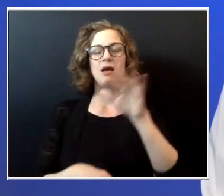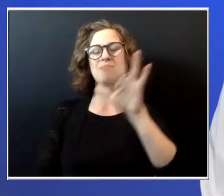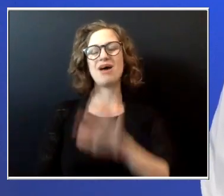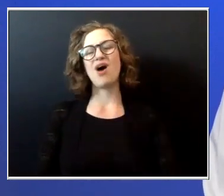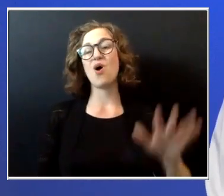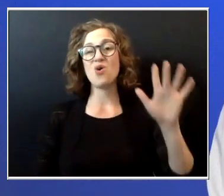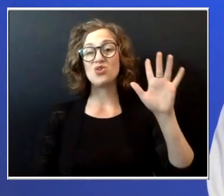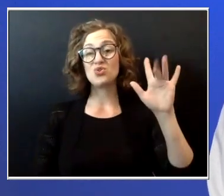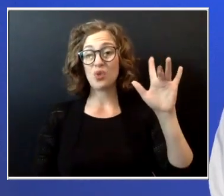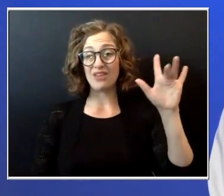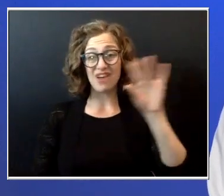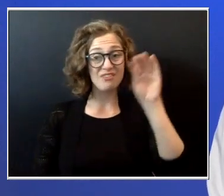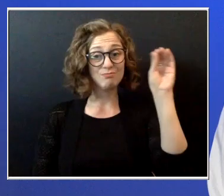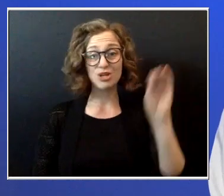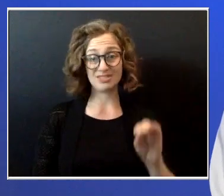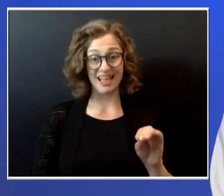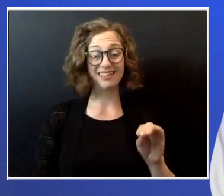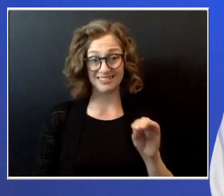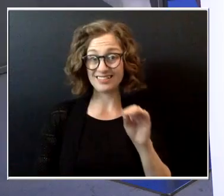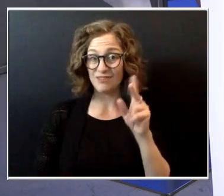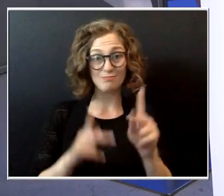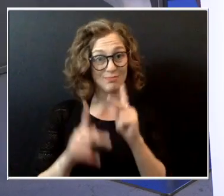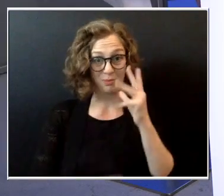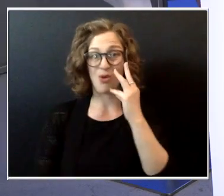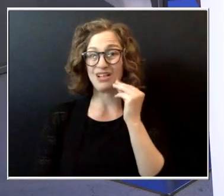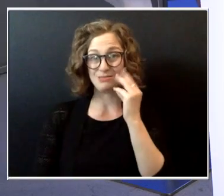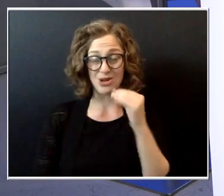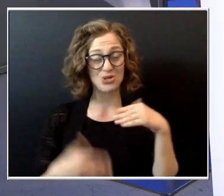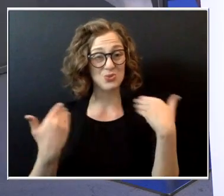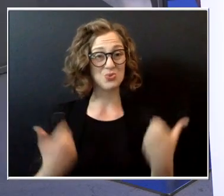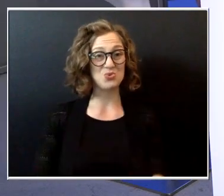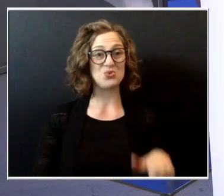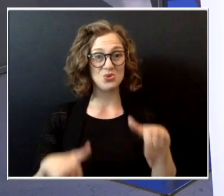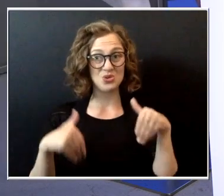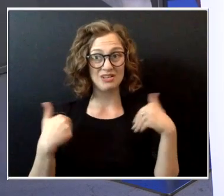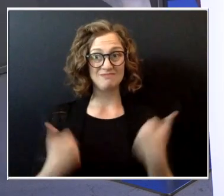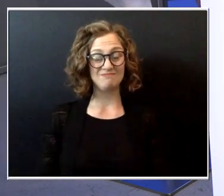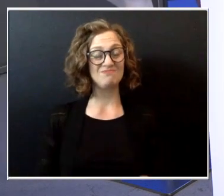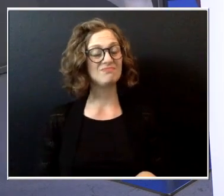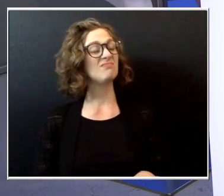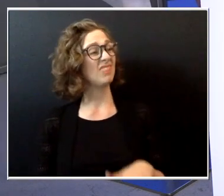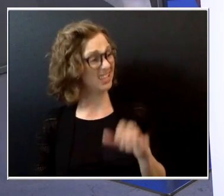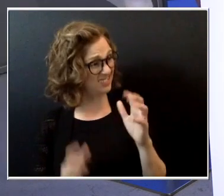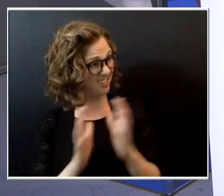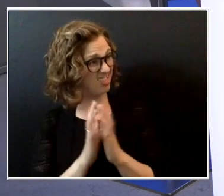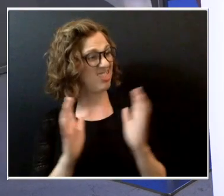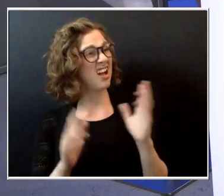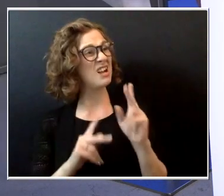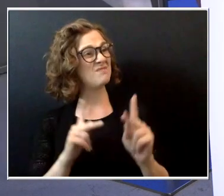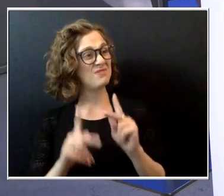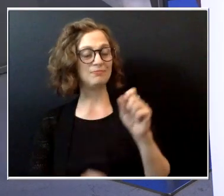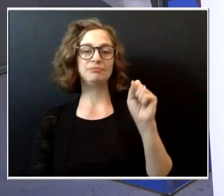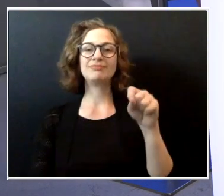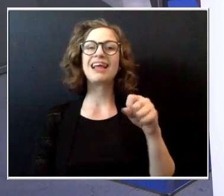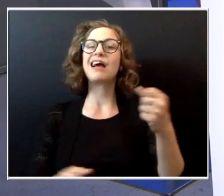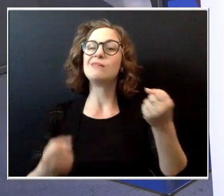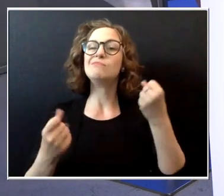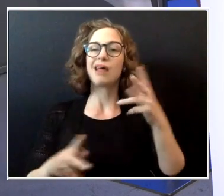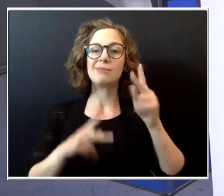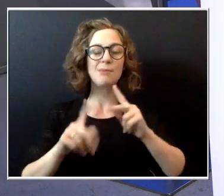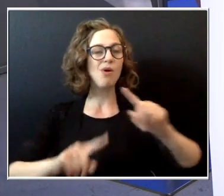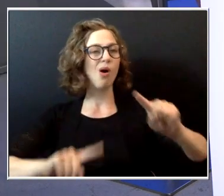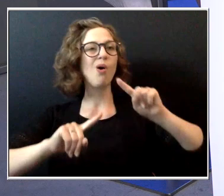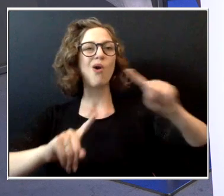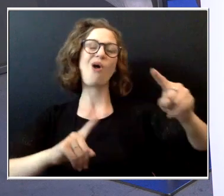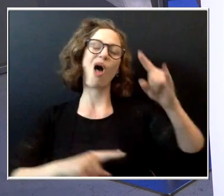it's extremely common. That's a lot of people, It's a lot of people. A lot of people exposed at rock concerts, football games. Especially